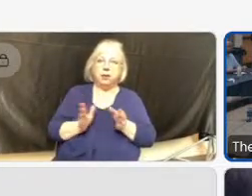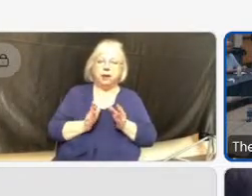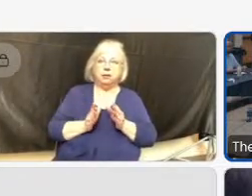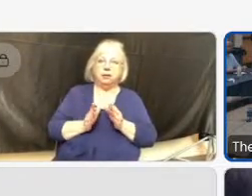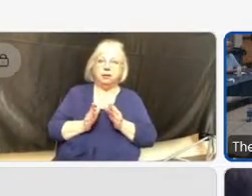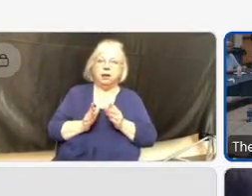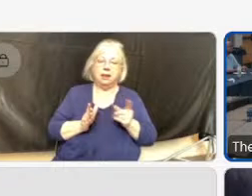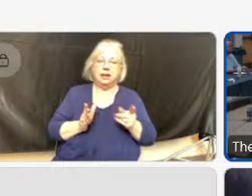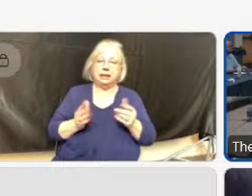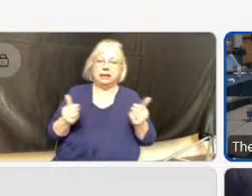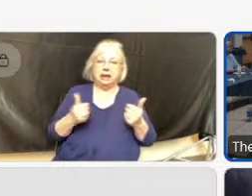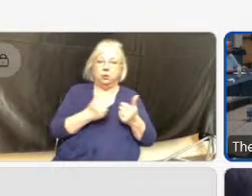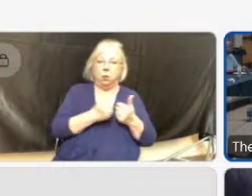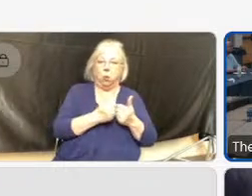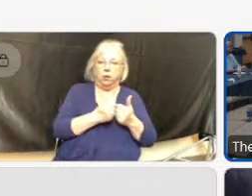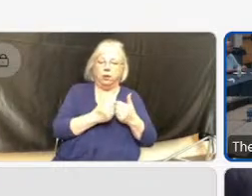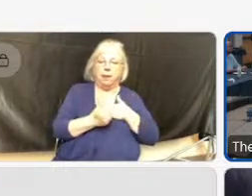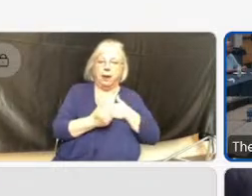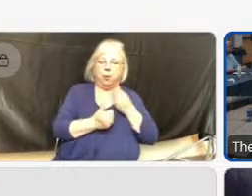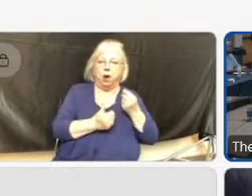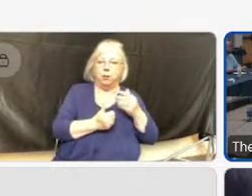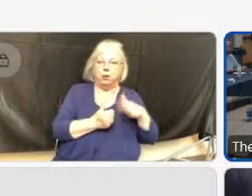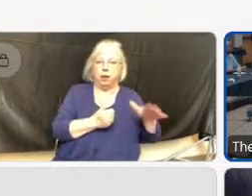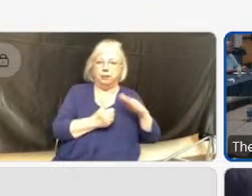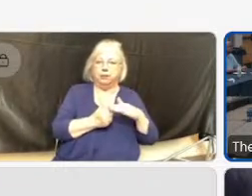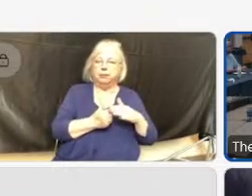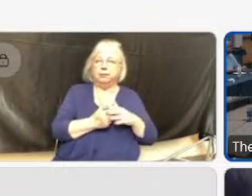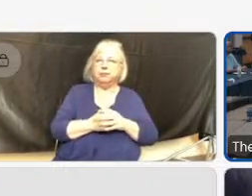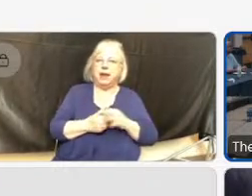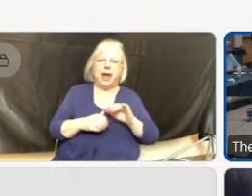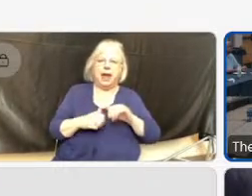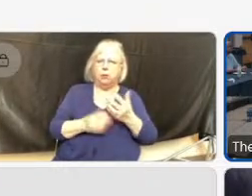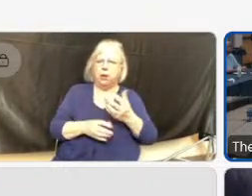property. So how to do that?